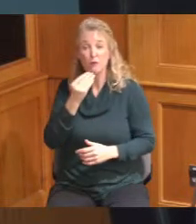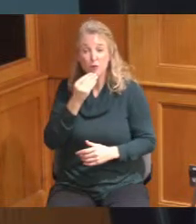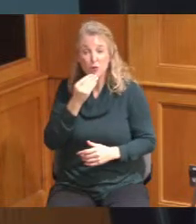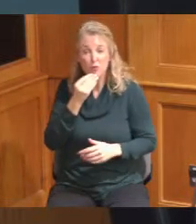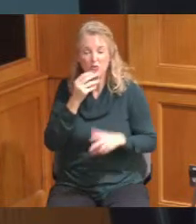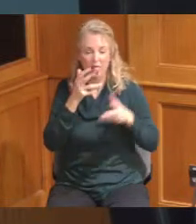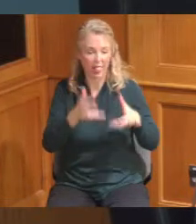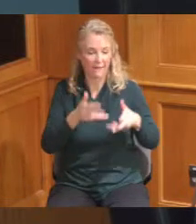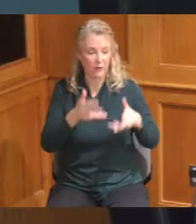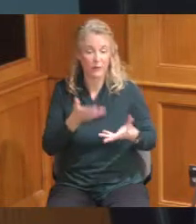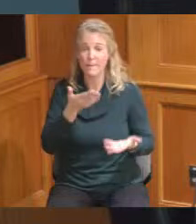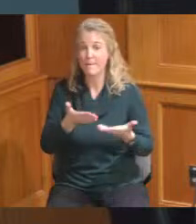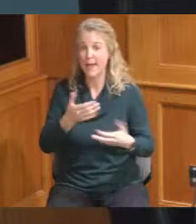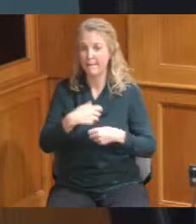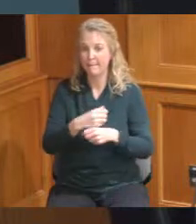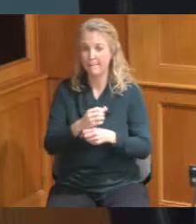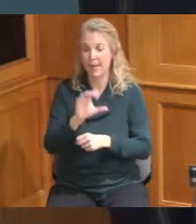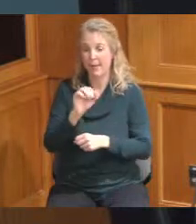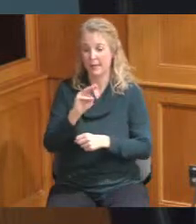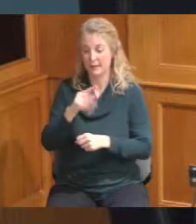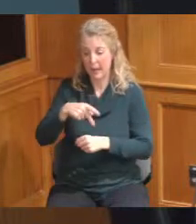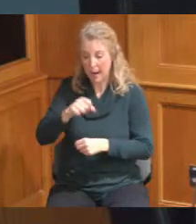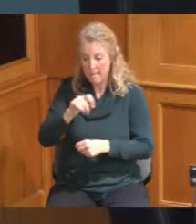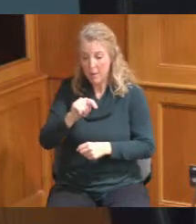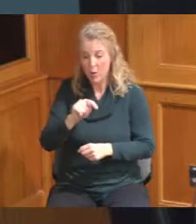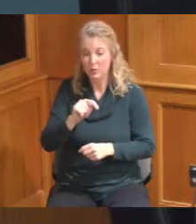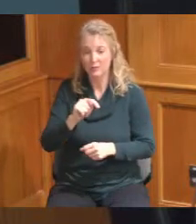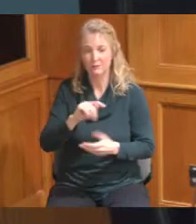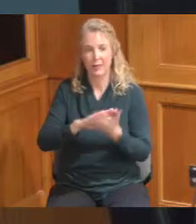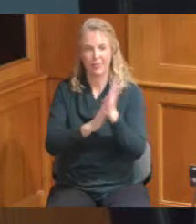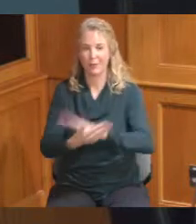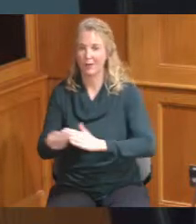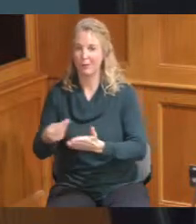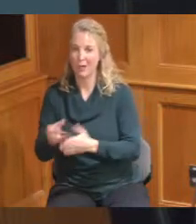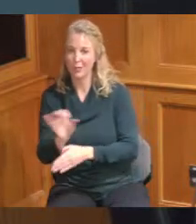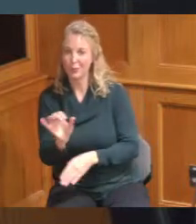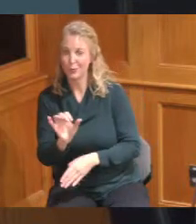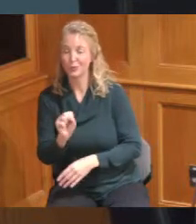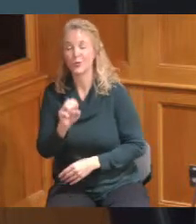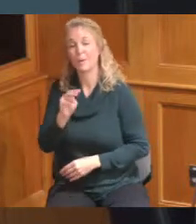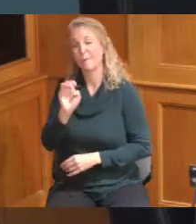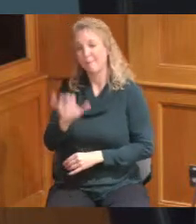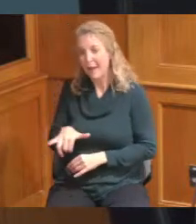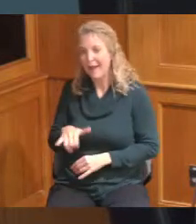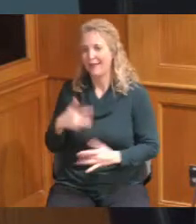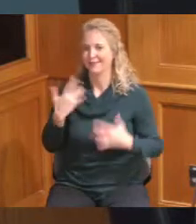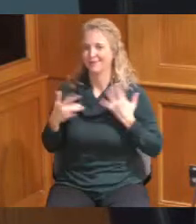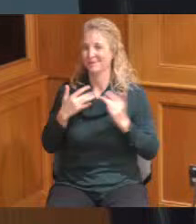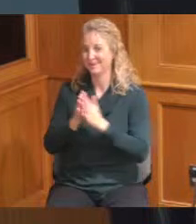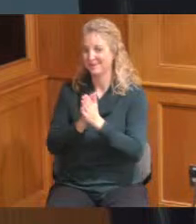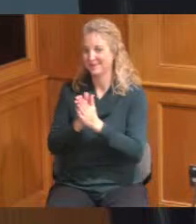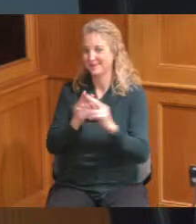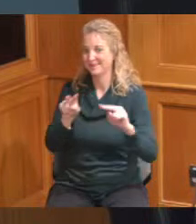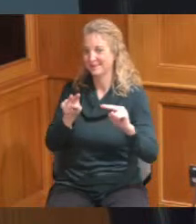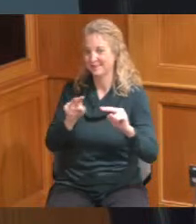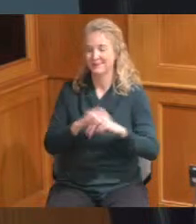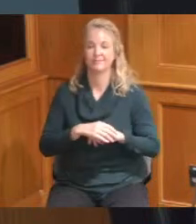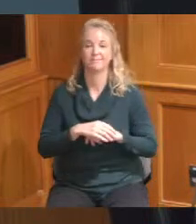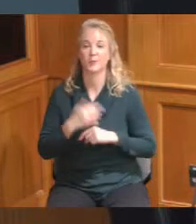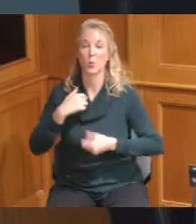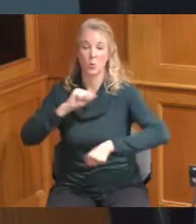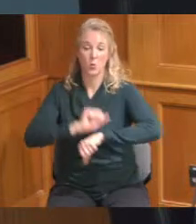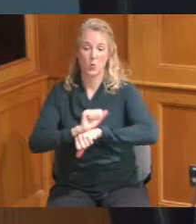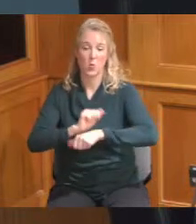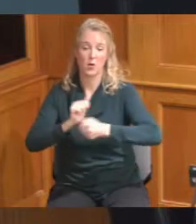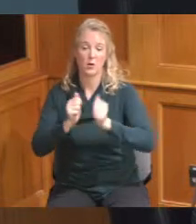to create compost and generate some revenue. And so that's coming. That'll be in May. But I'm looking forward to that. We are in